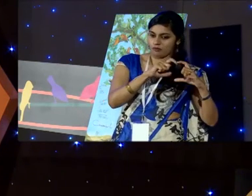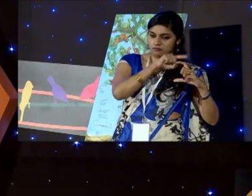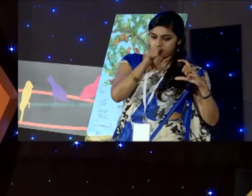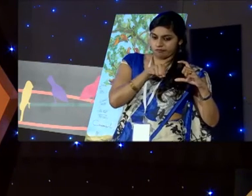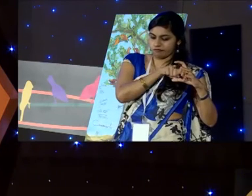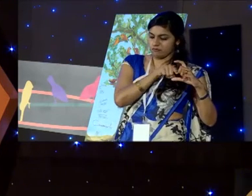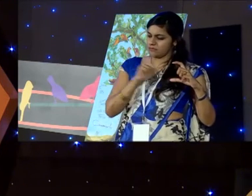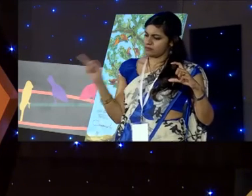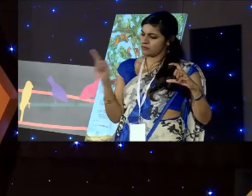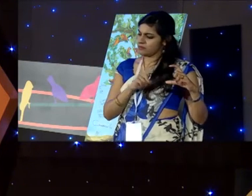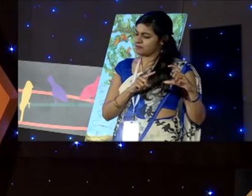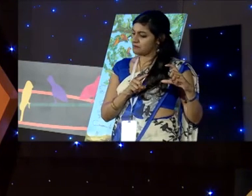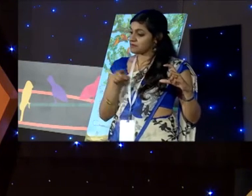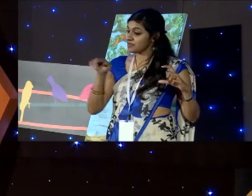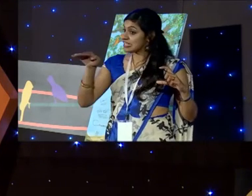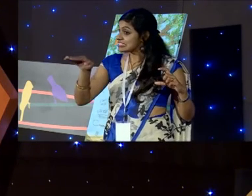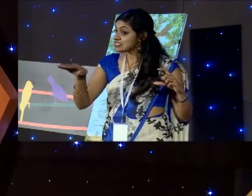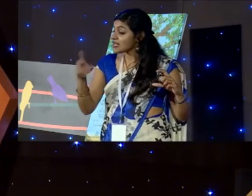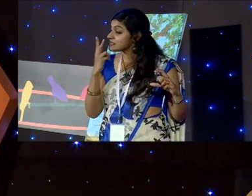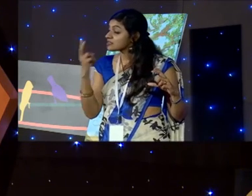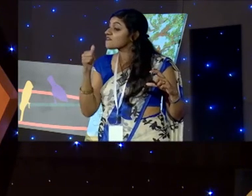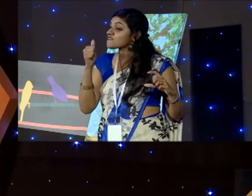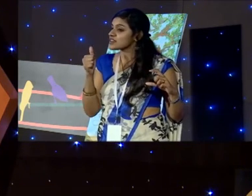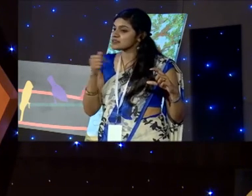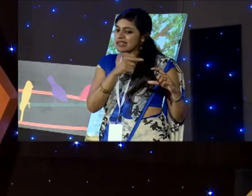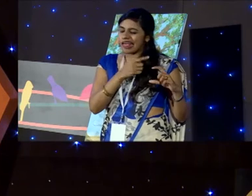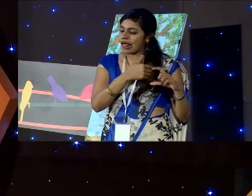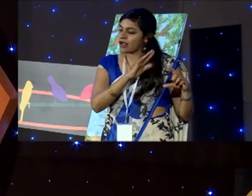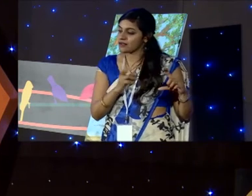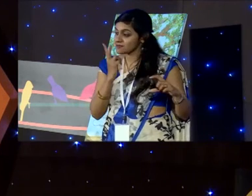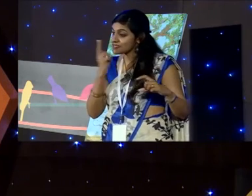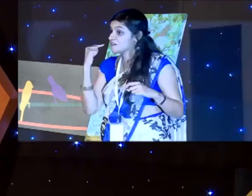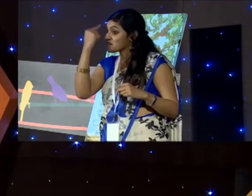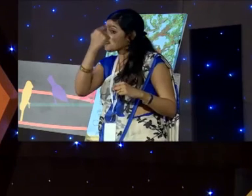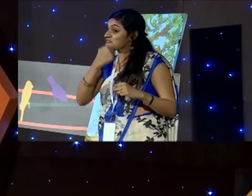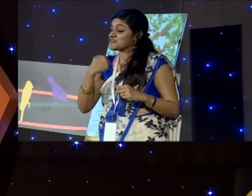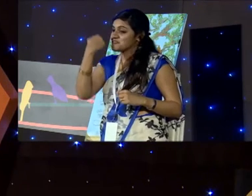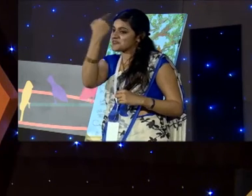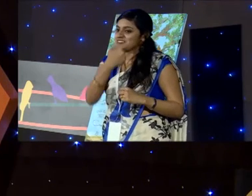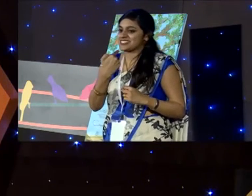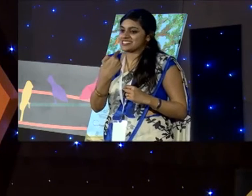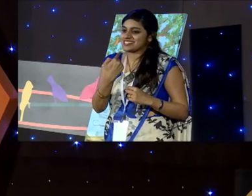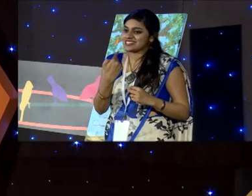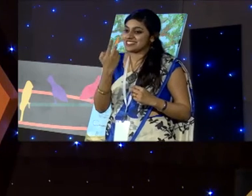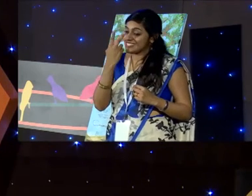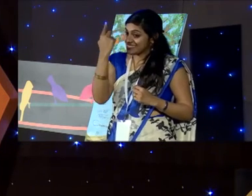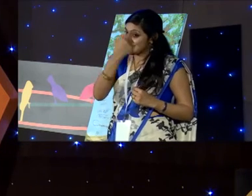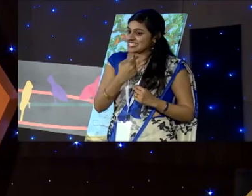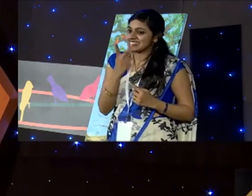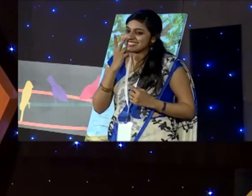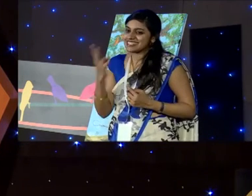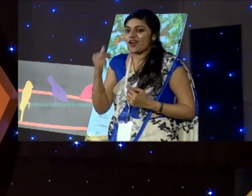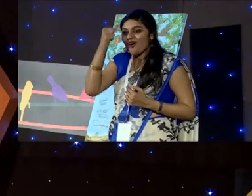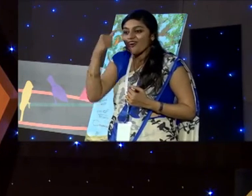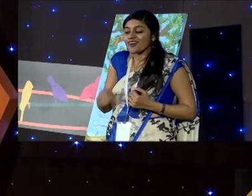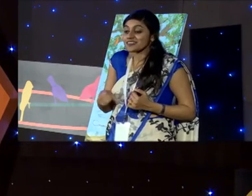child naturally looks at the face. They're wired to look at the social world. Children with autism,